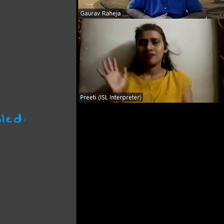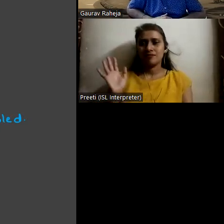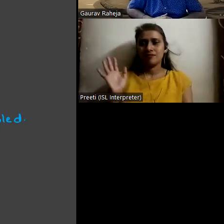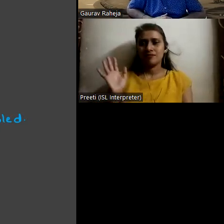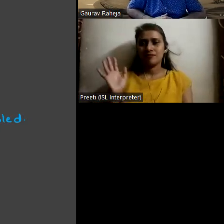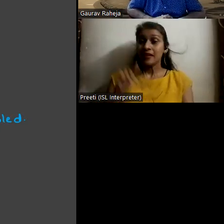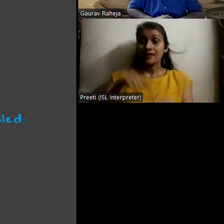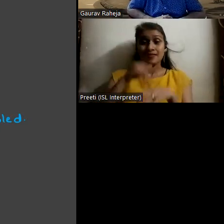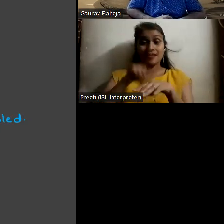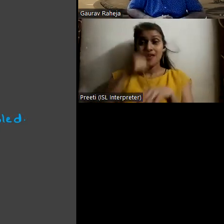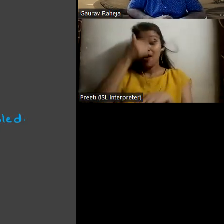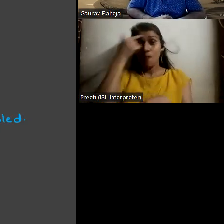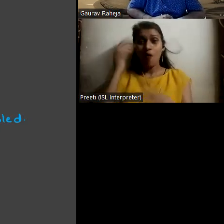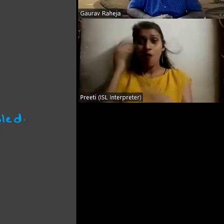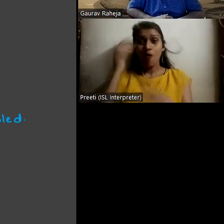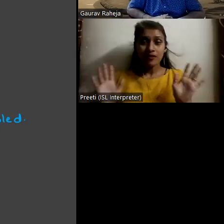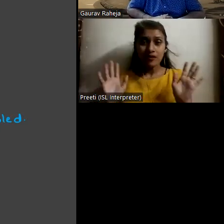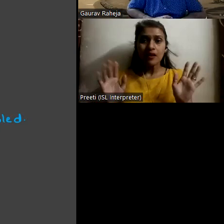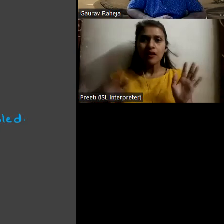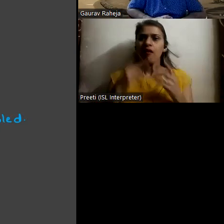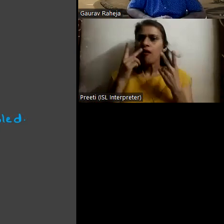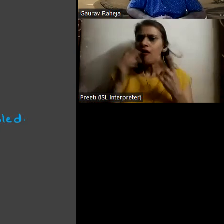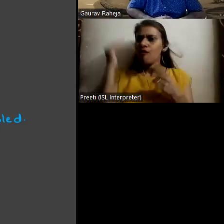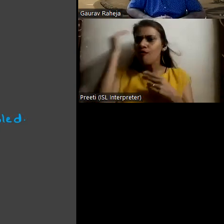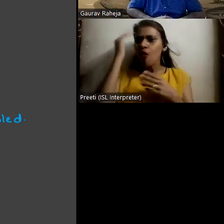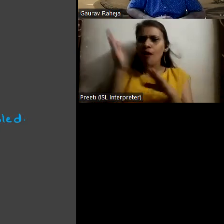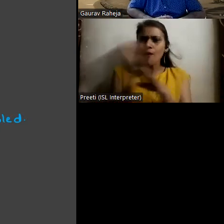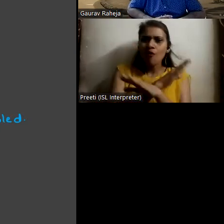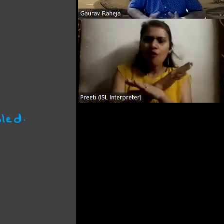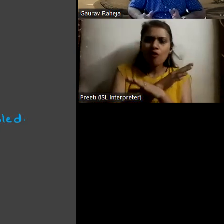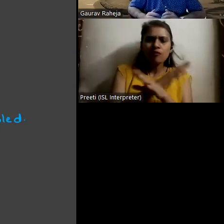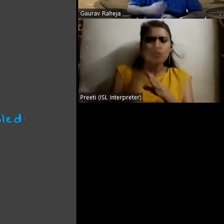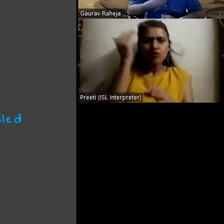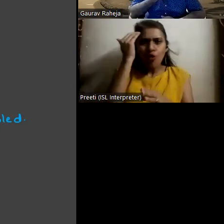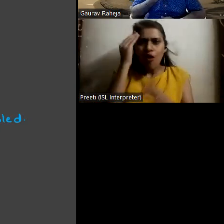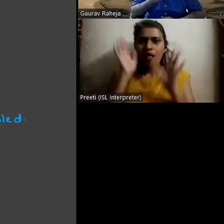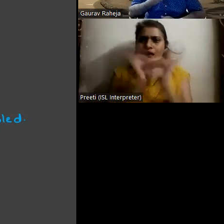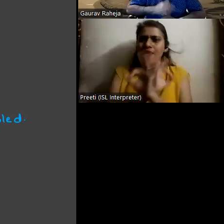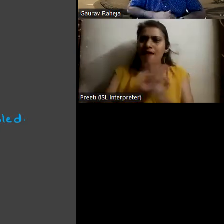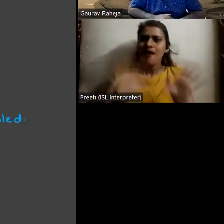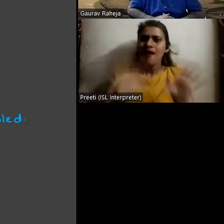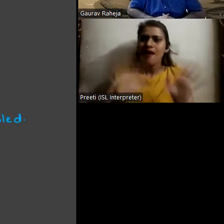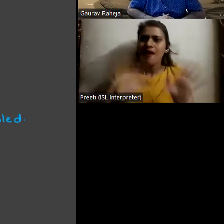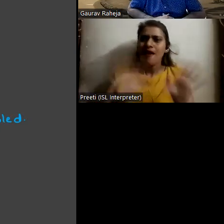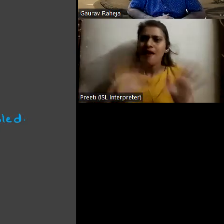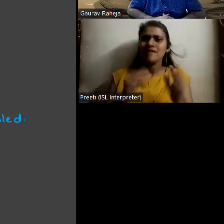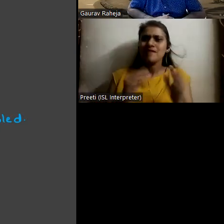it is an opportunity to enlarge the view that we already have, right? You can do that through various resources. And since I have got